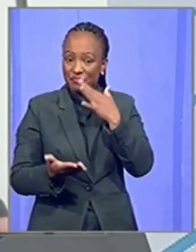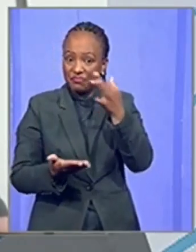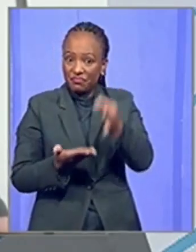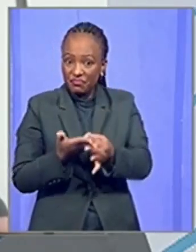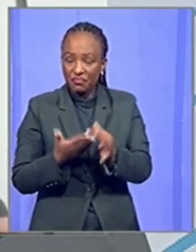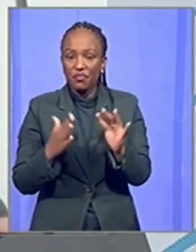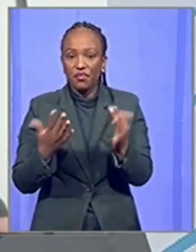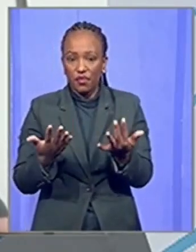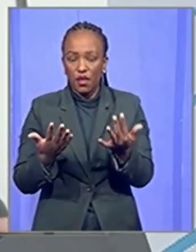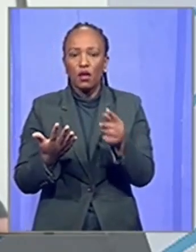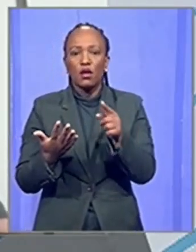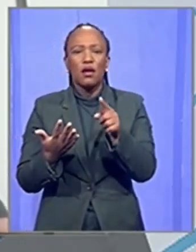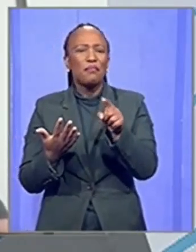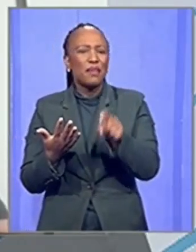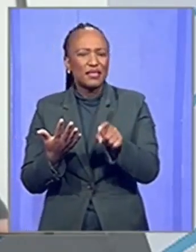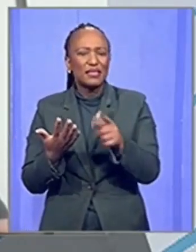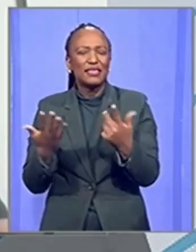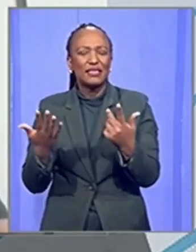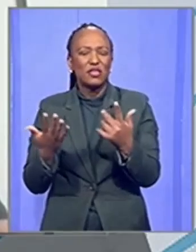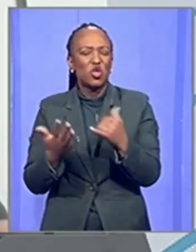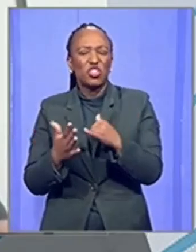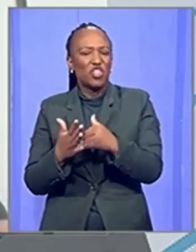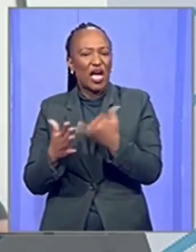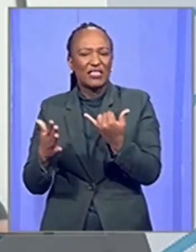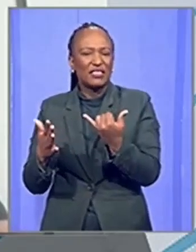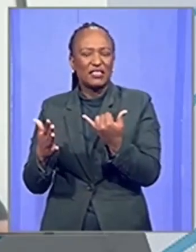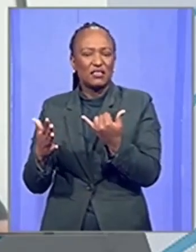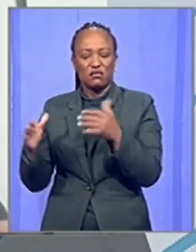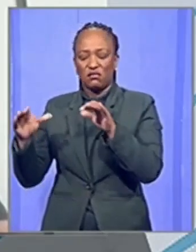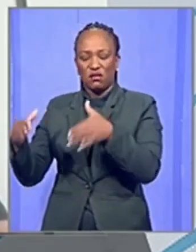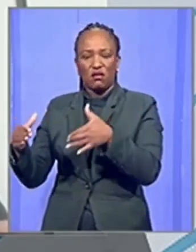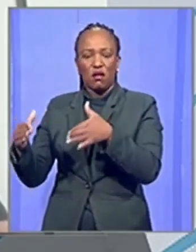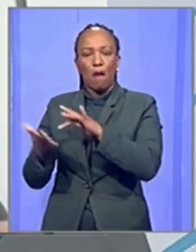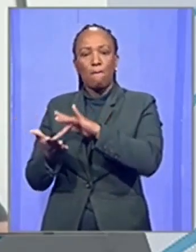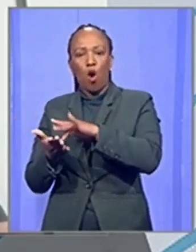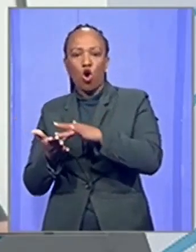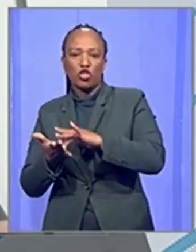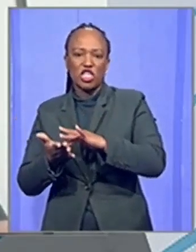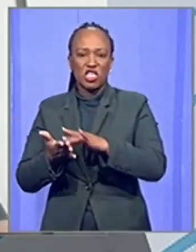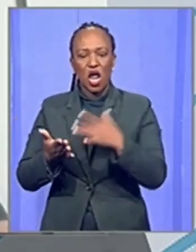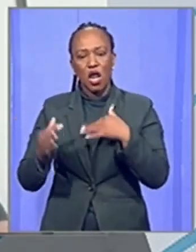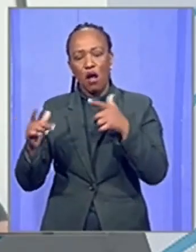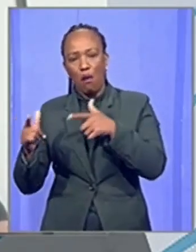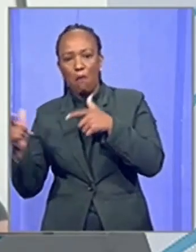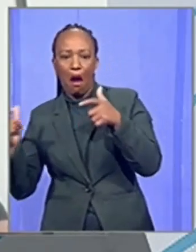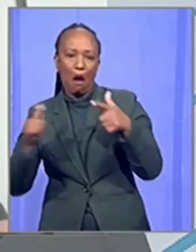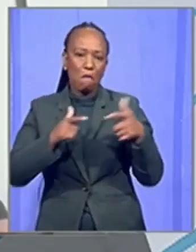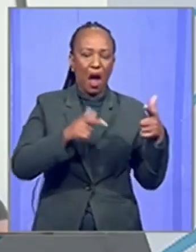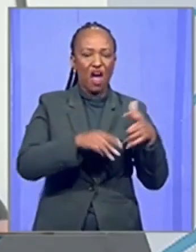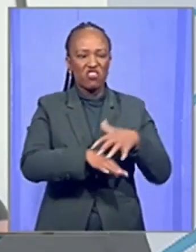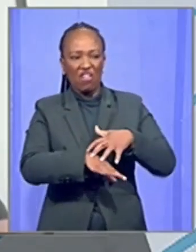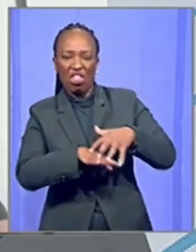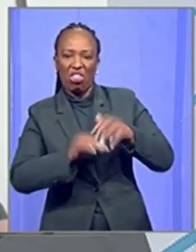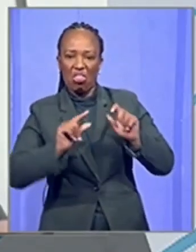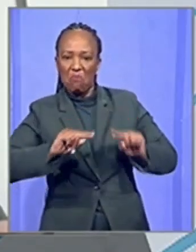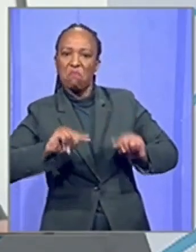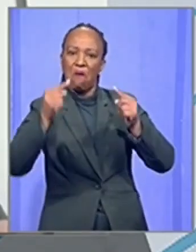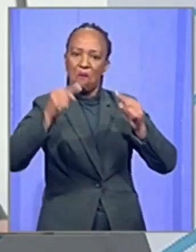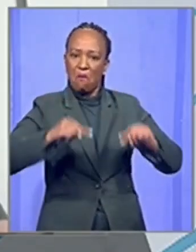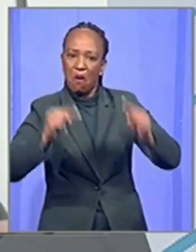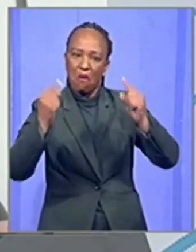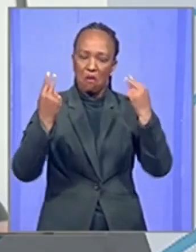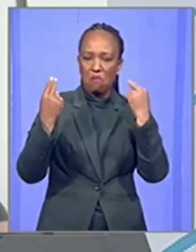that let it be not just a positionality of mudslinging and agitation only, but let them